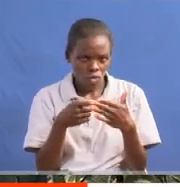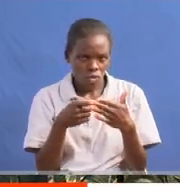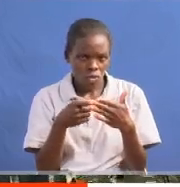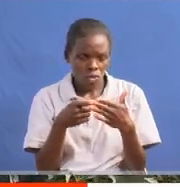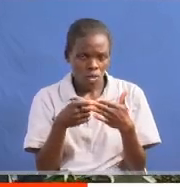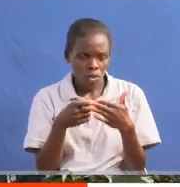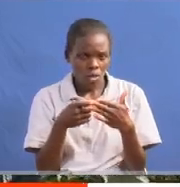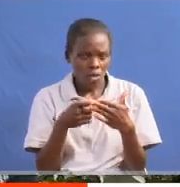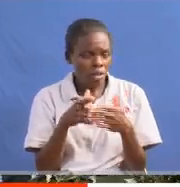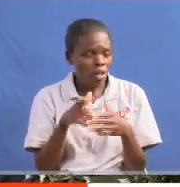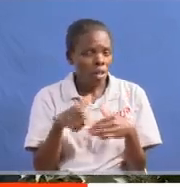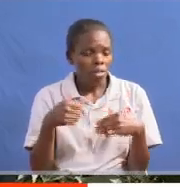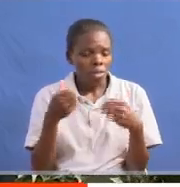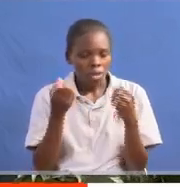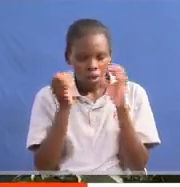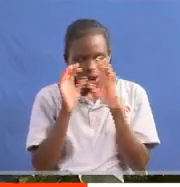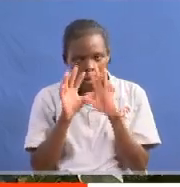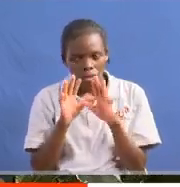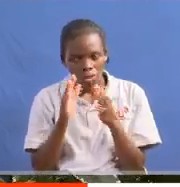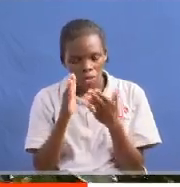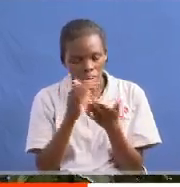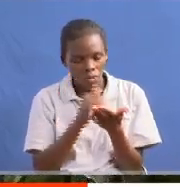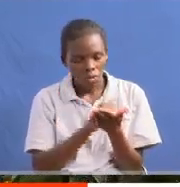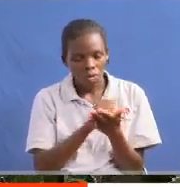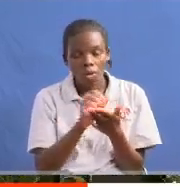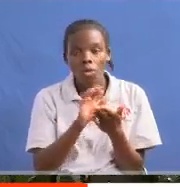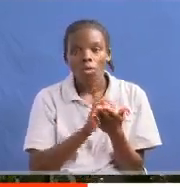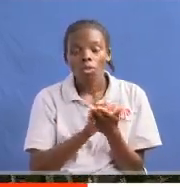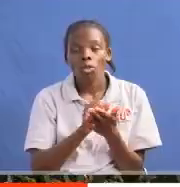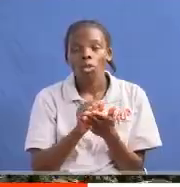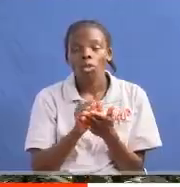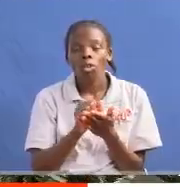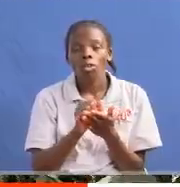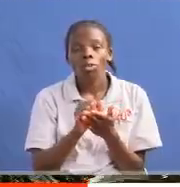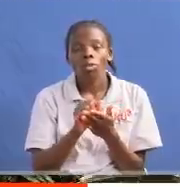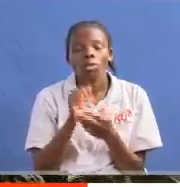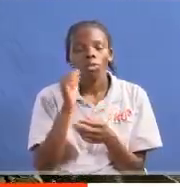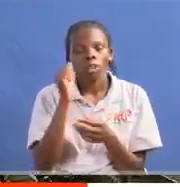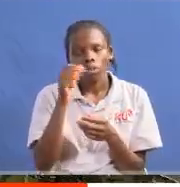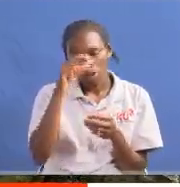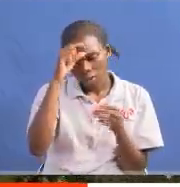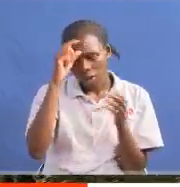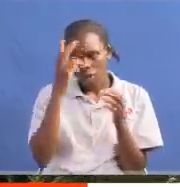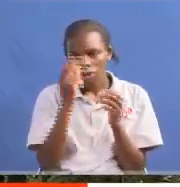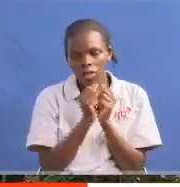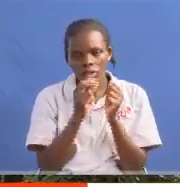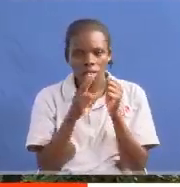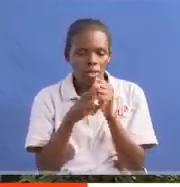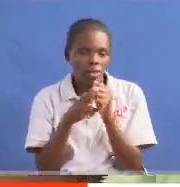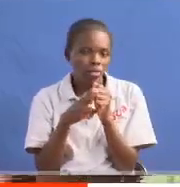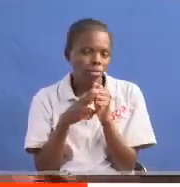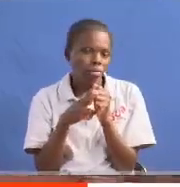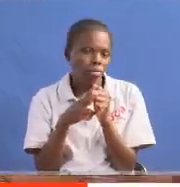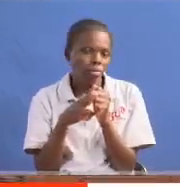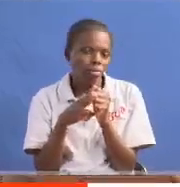lying in his self-declaration form when he sought clearance to contest for governorship in 2017.